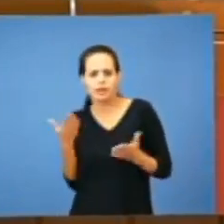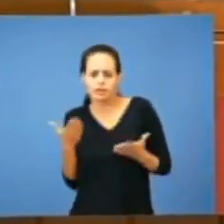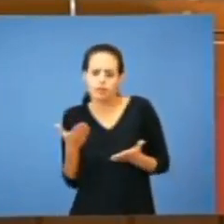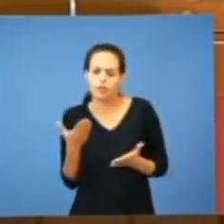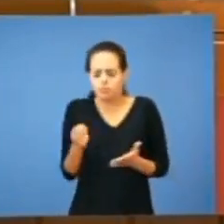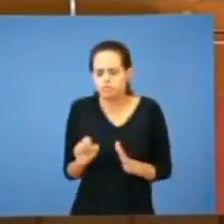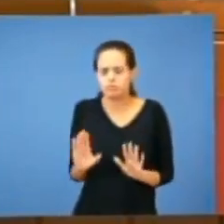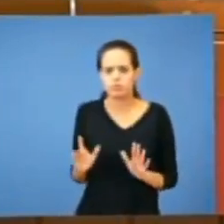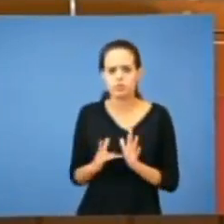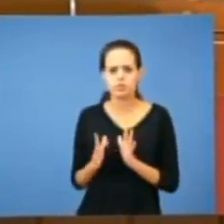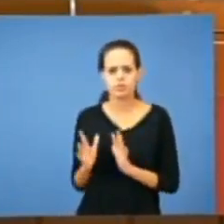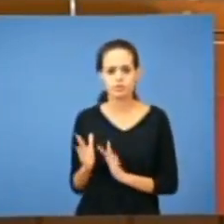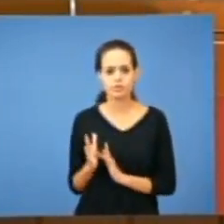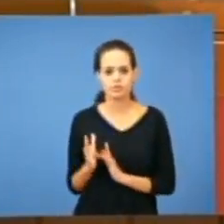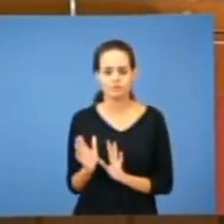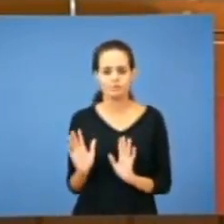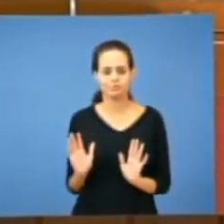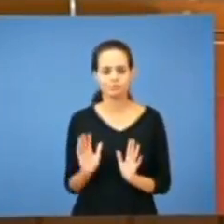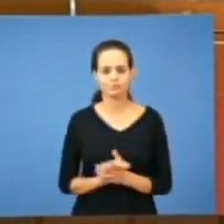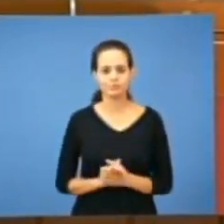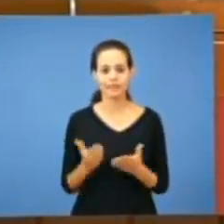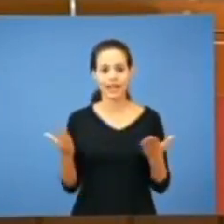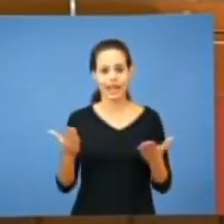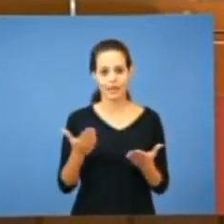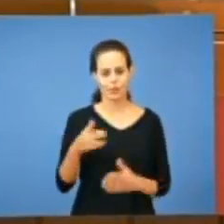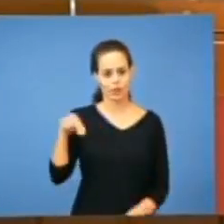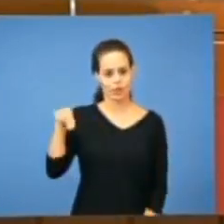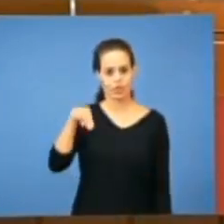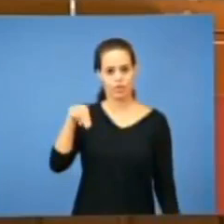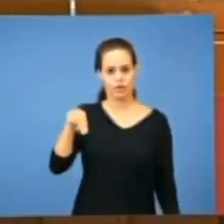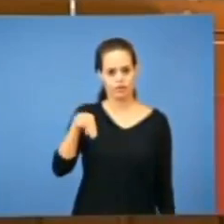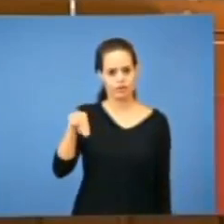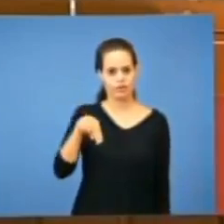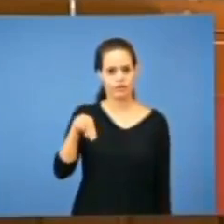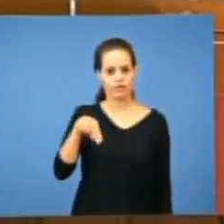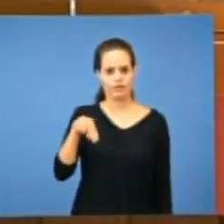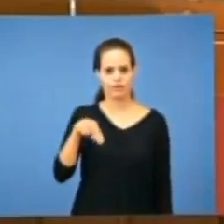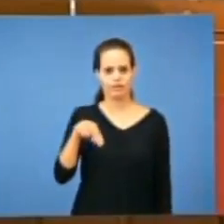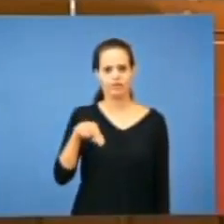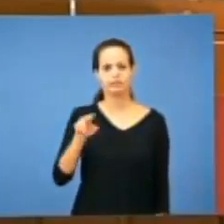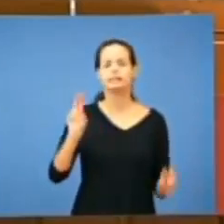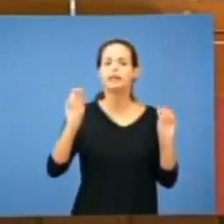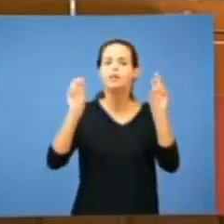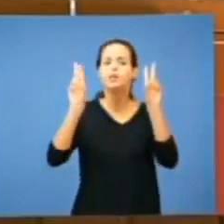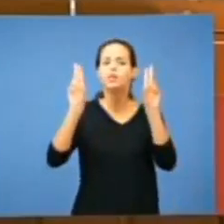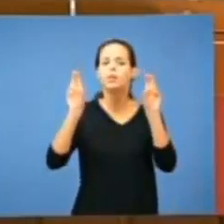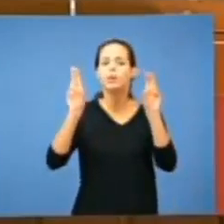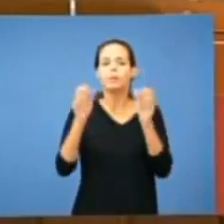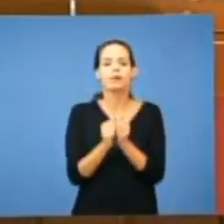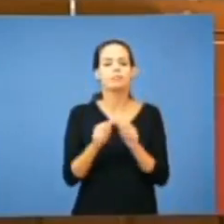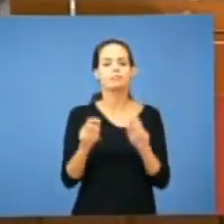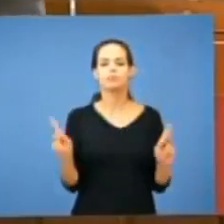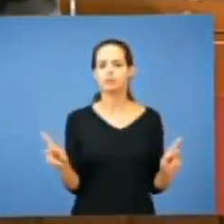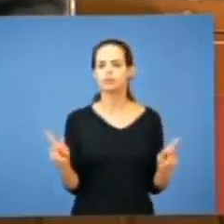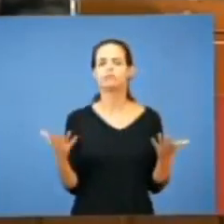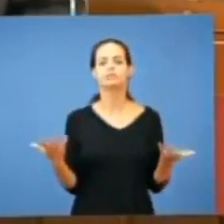the vulgarization, you see all the soap operas, they're coming out with names of revelations.